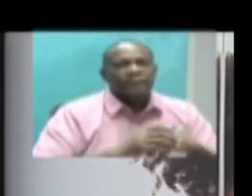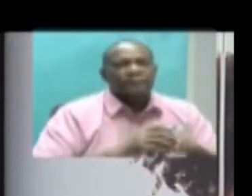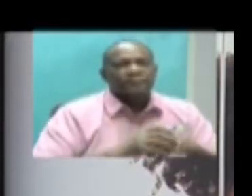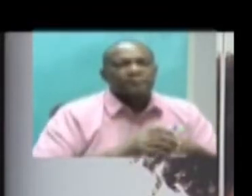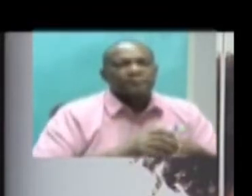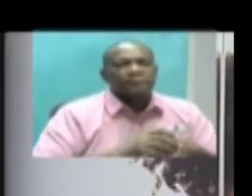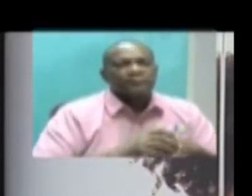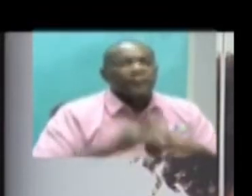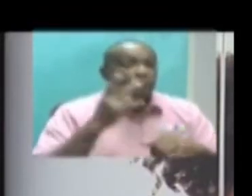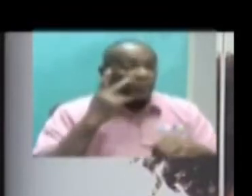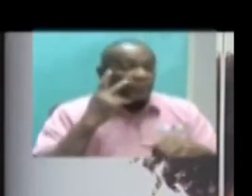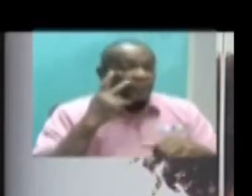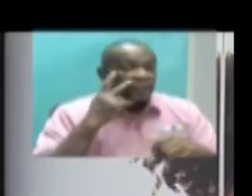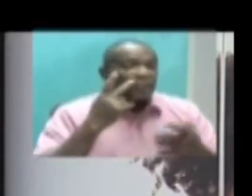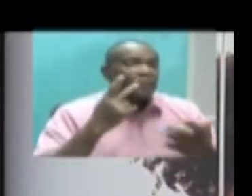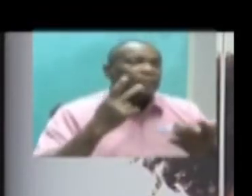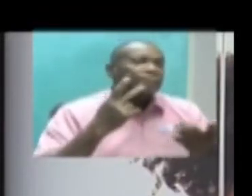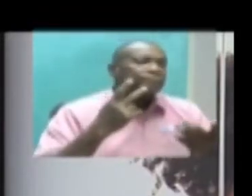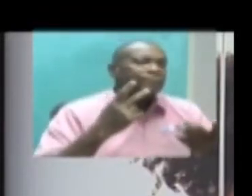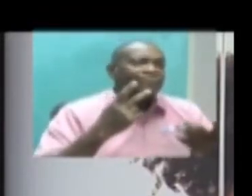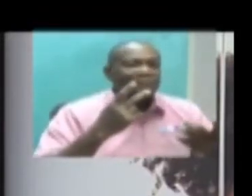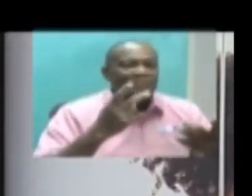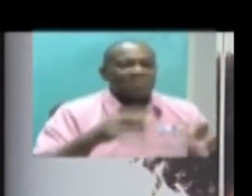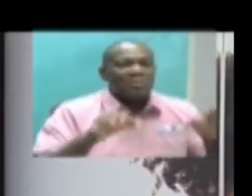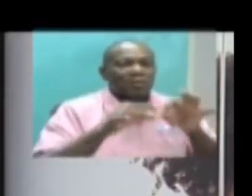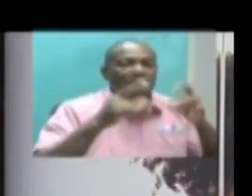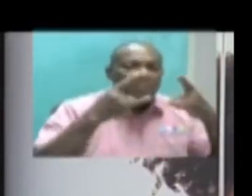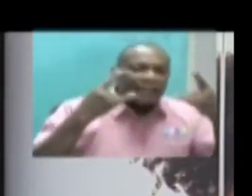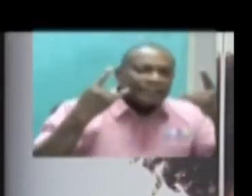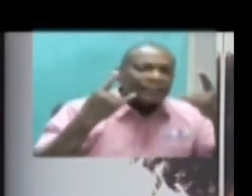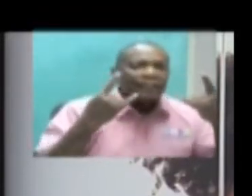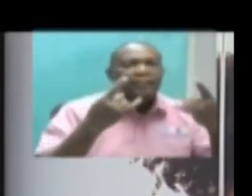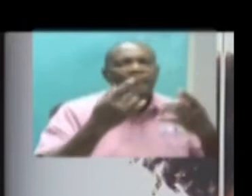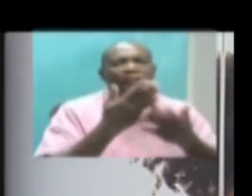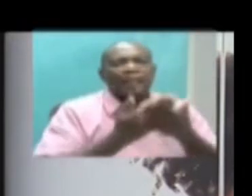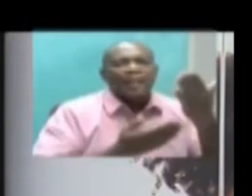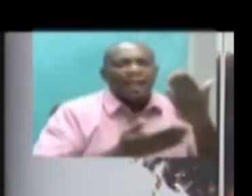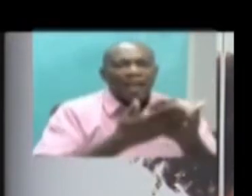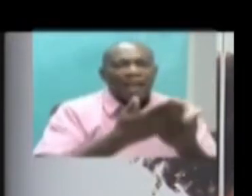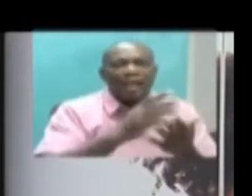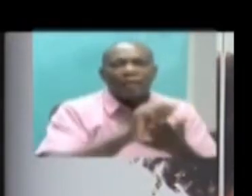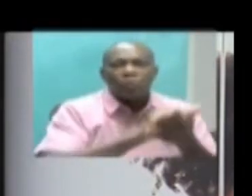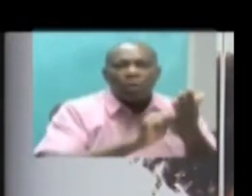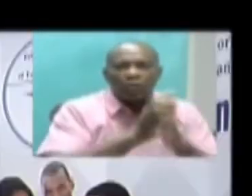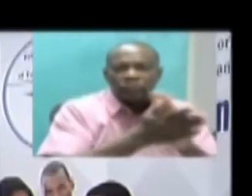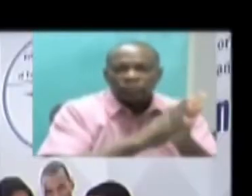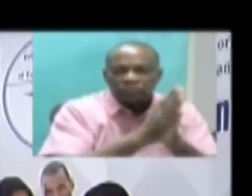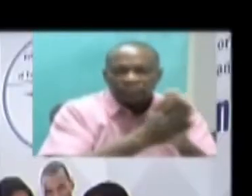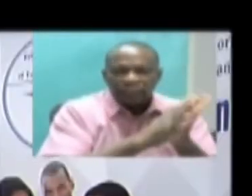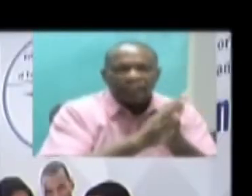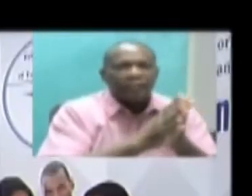far masking takes us and washing our hands take us. And now we're ready for some stronger protection.